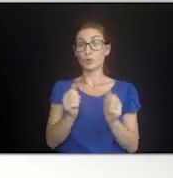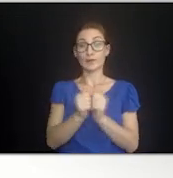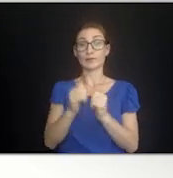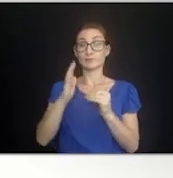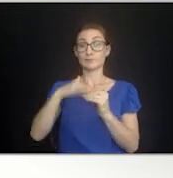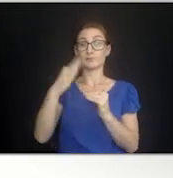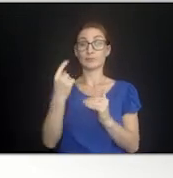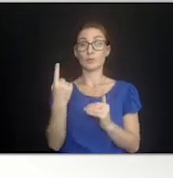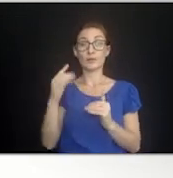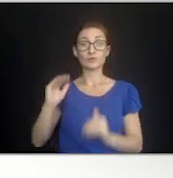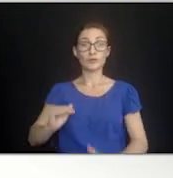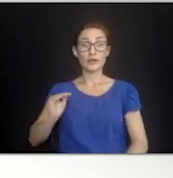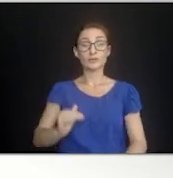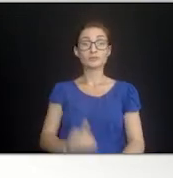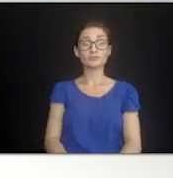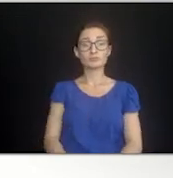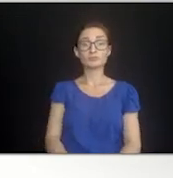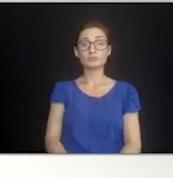one.